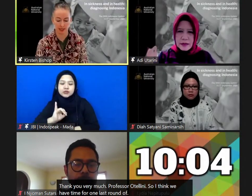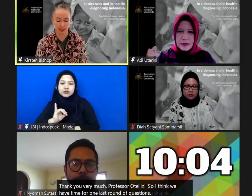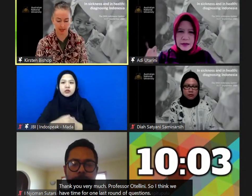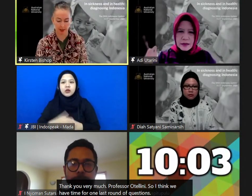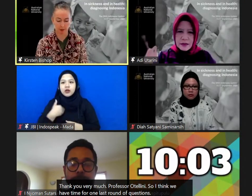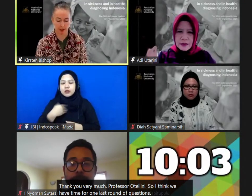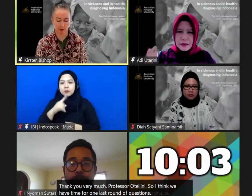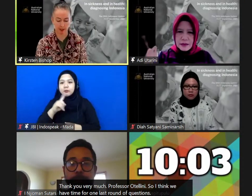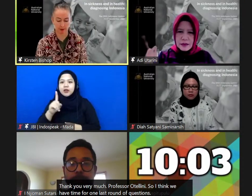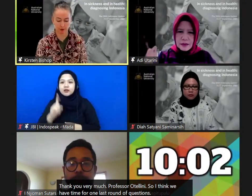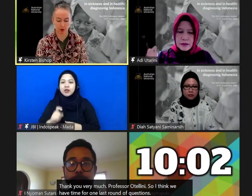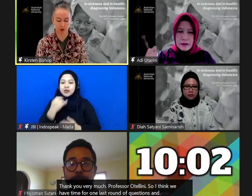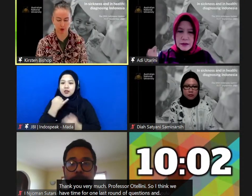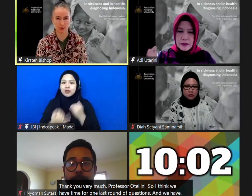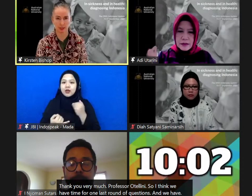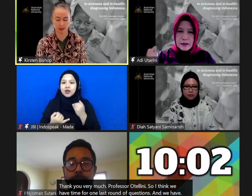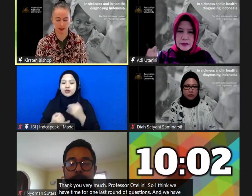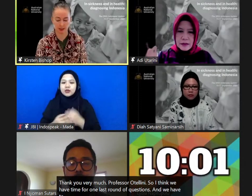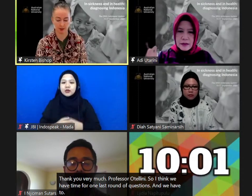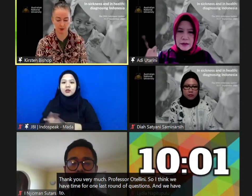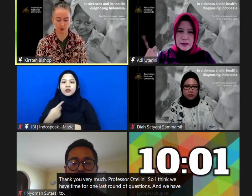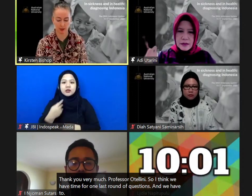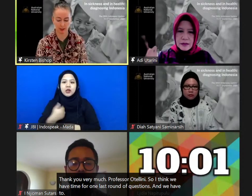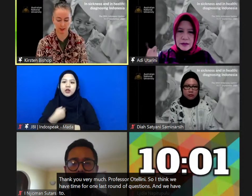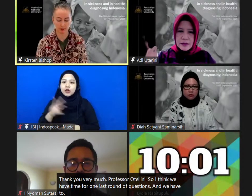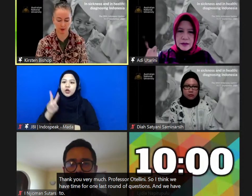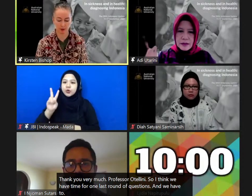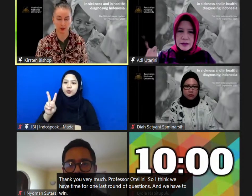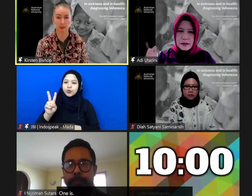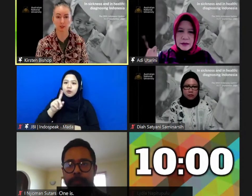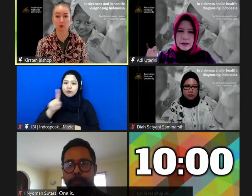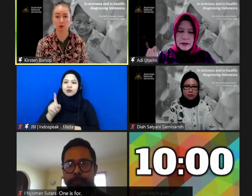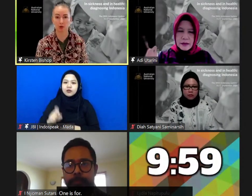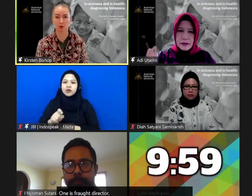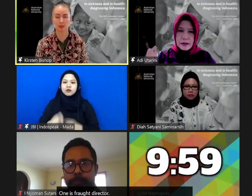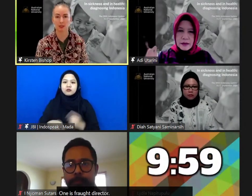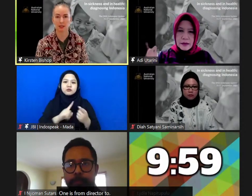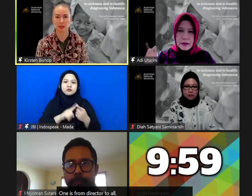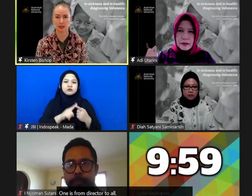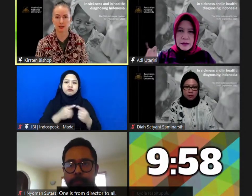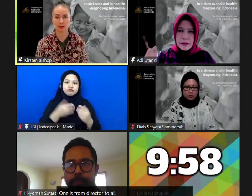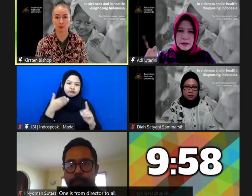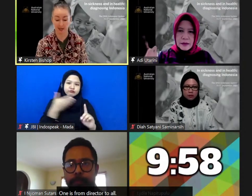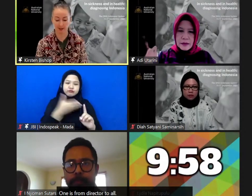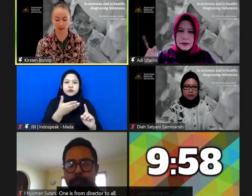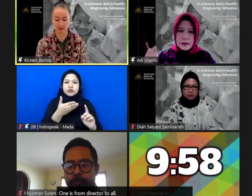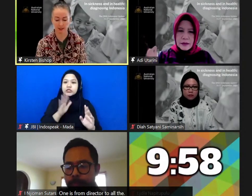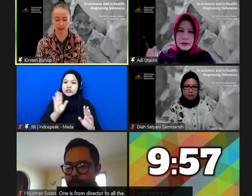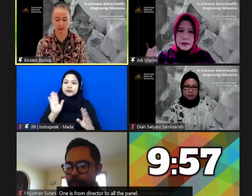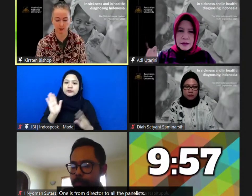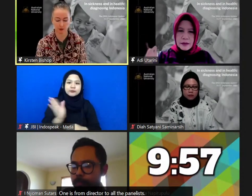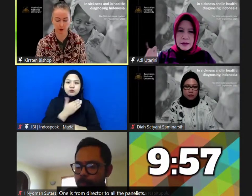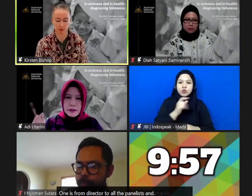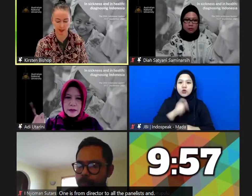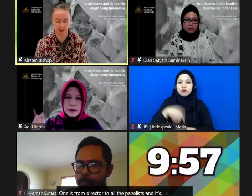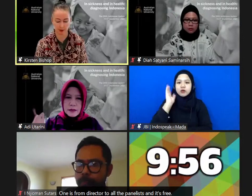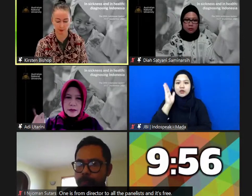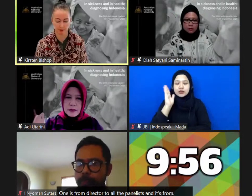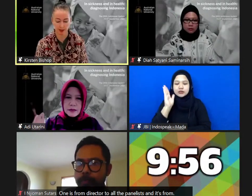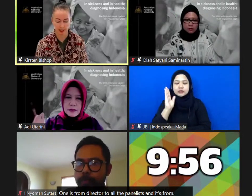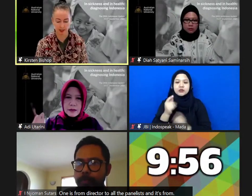questions. And we have two. One is directed to all the panelists, and it's